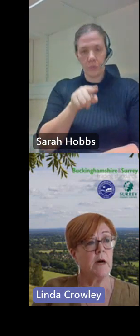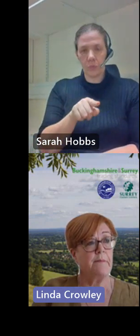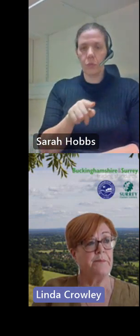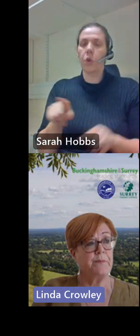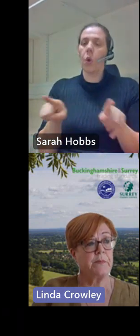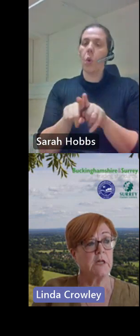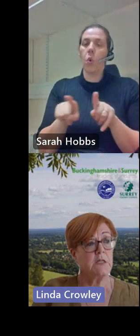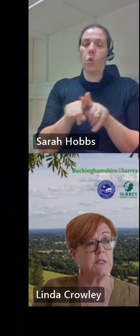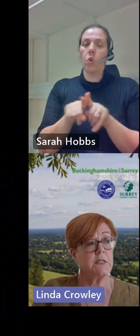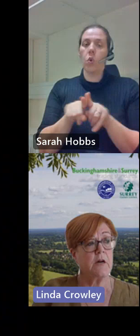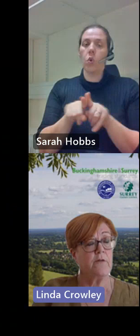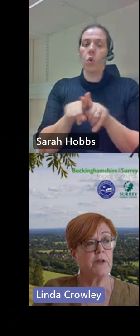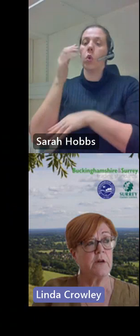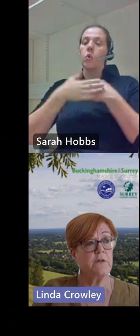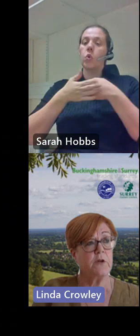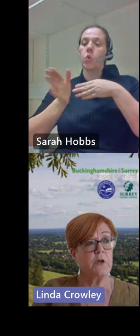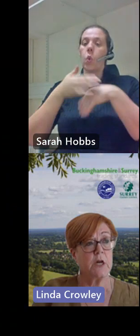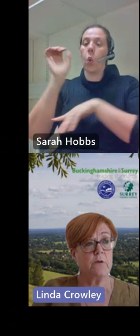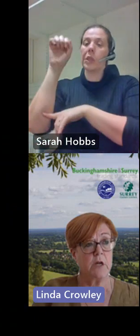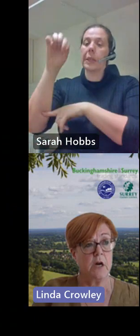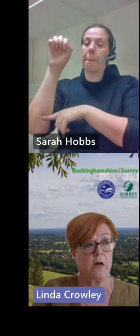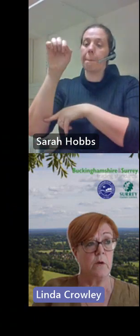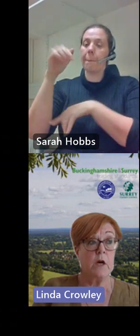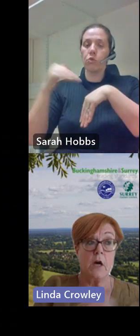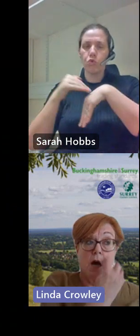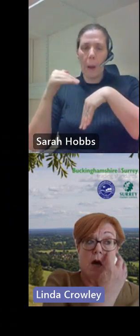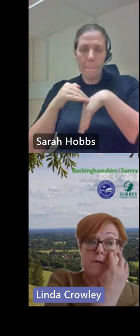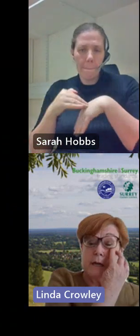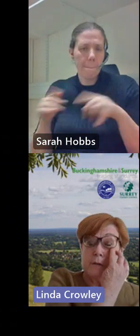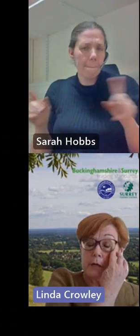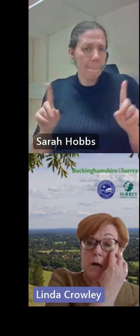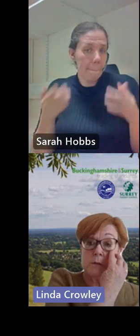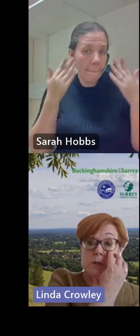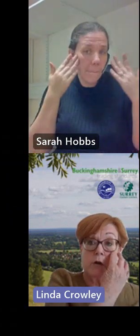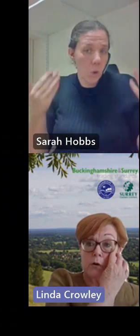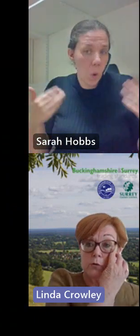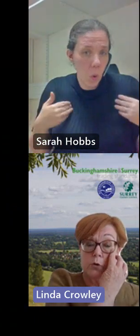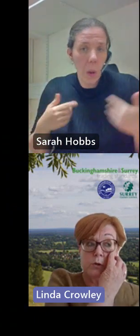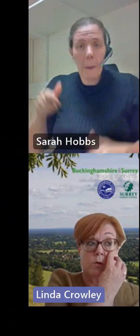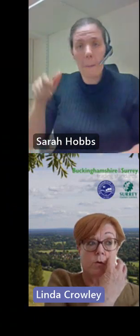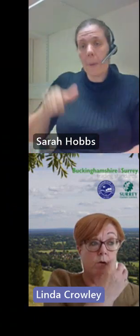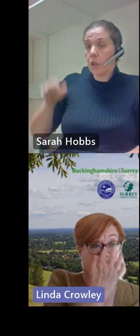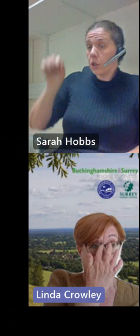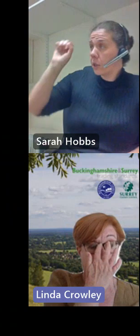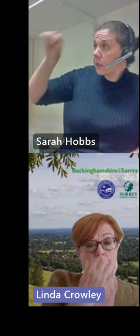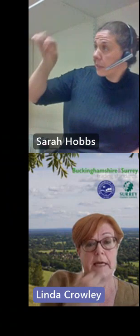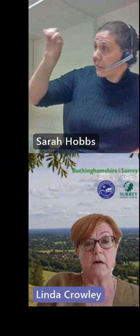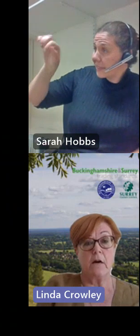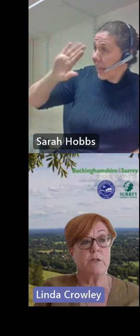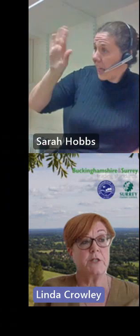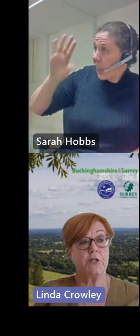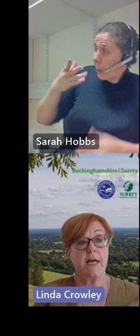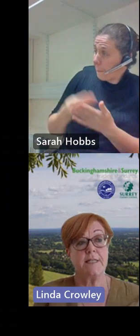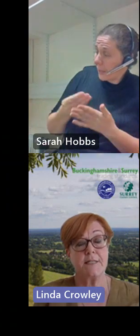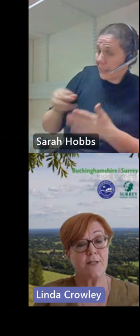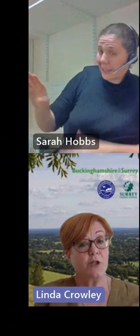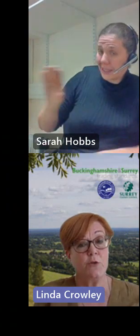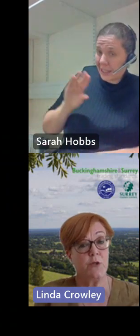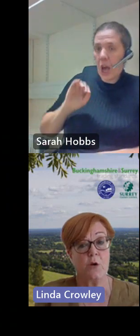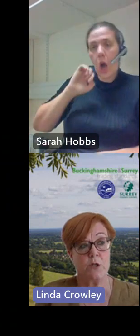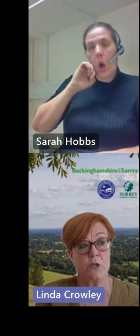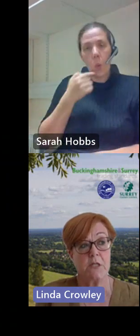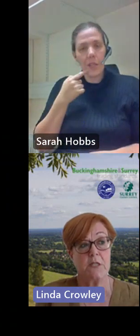Doorstep crime. So for those of you who don't know, if anybody comes knocking on your door, A, I would